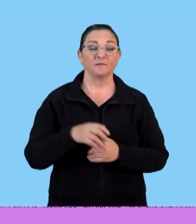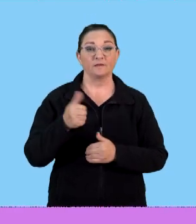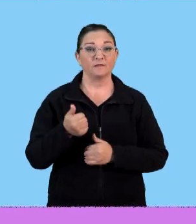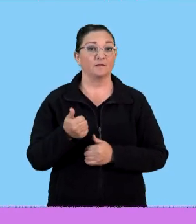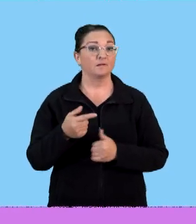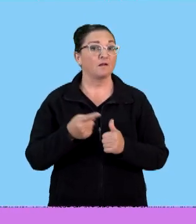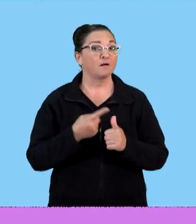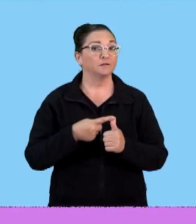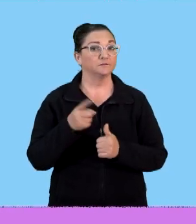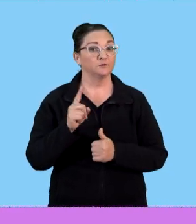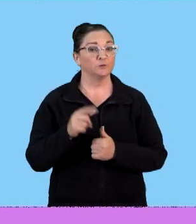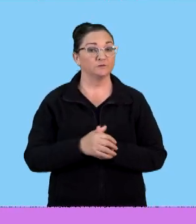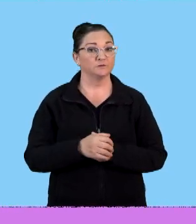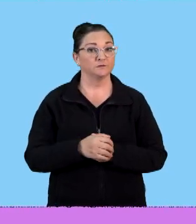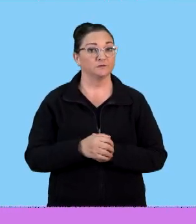So that will give me